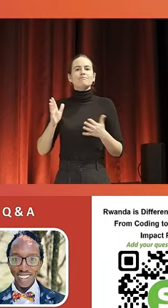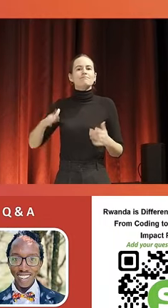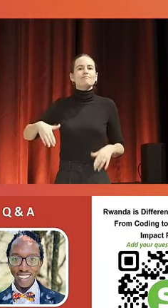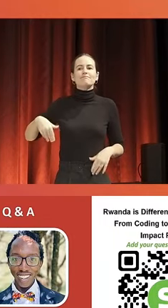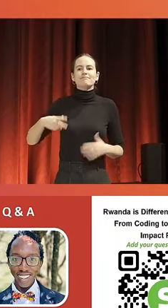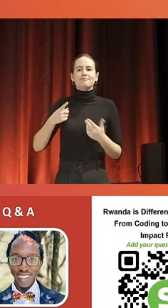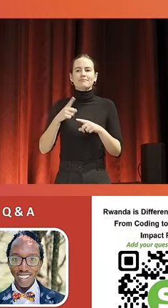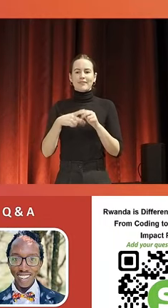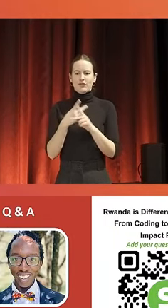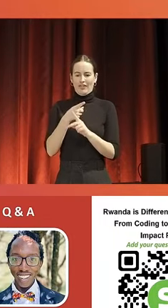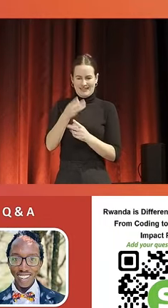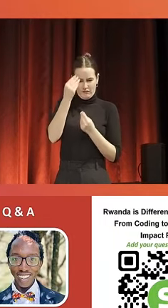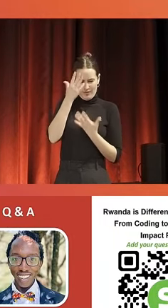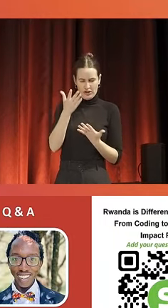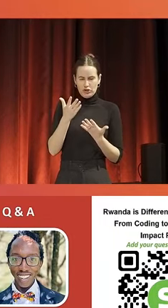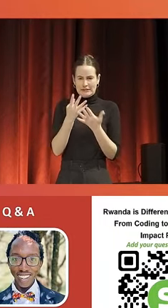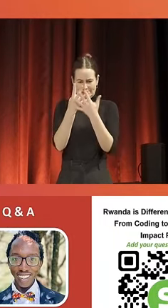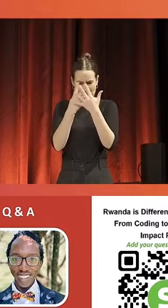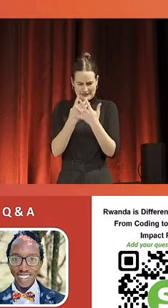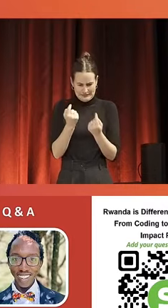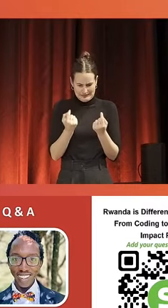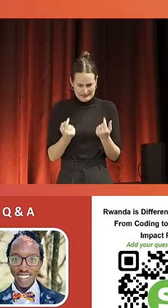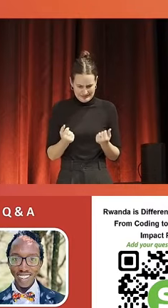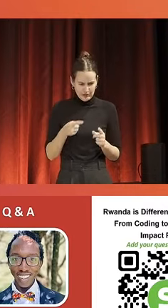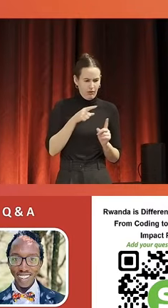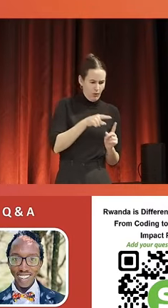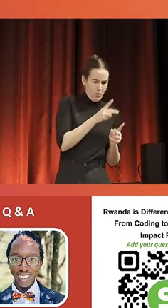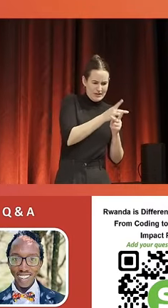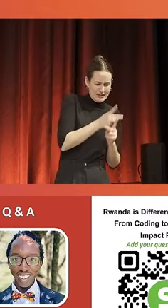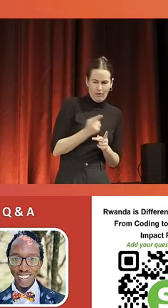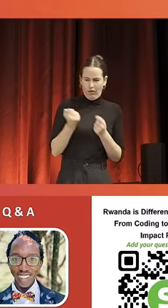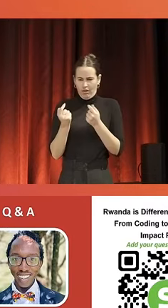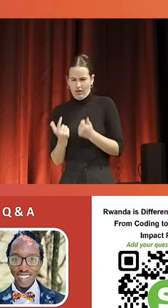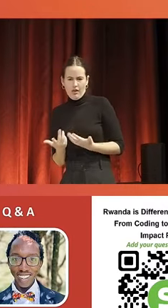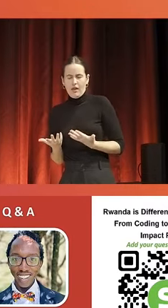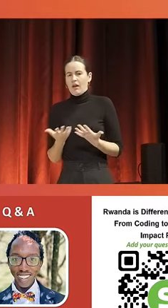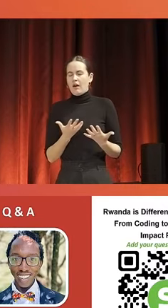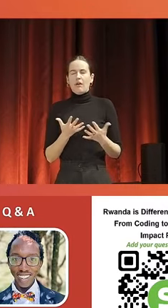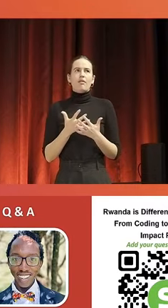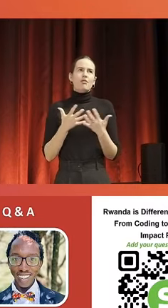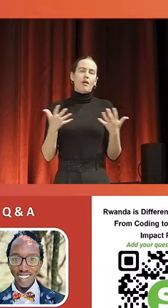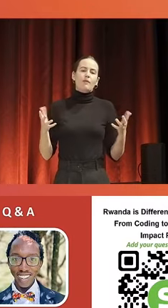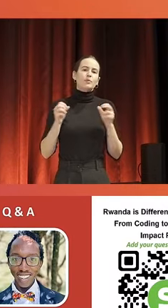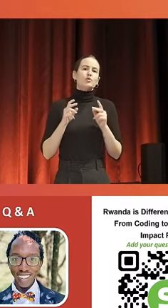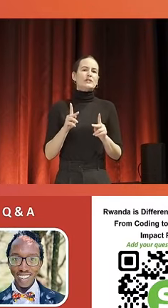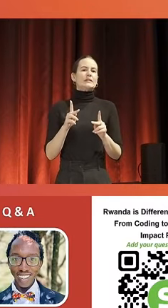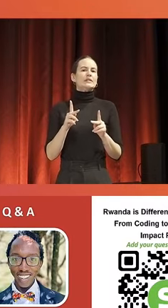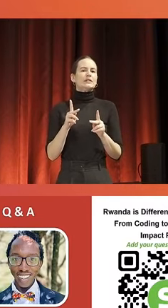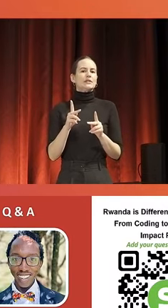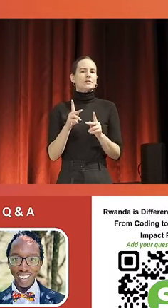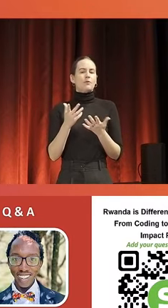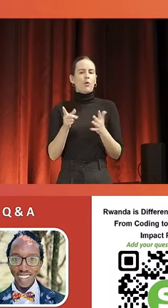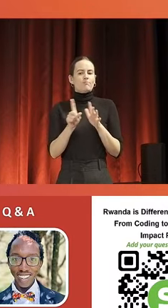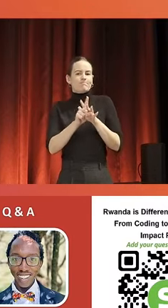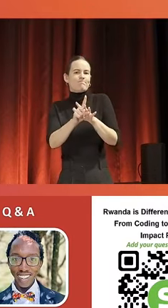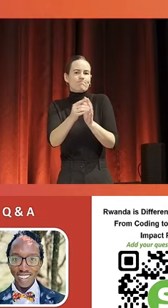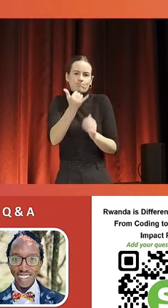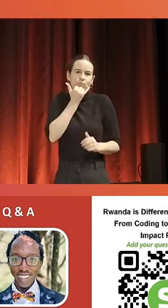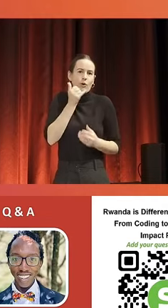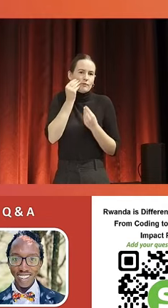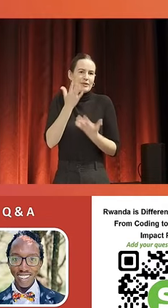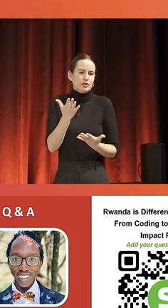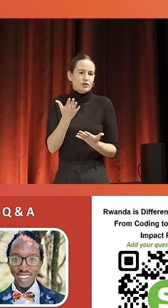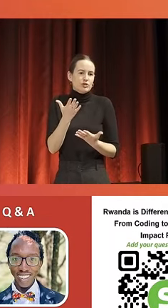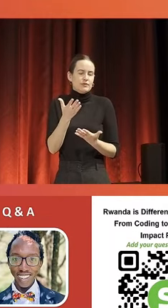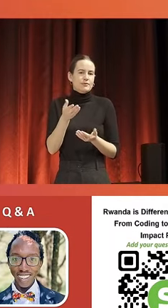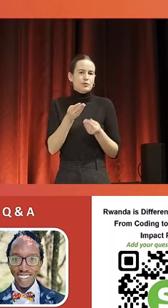the information in front of them, and there is huge capacity, opportunities for bad actors to present disinformation,